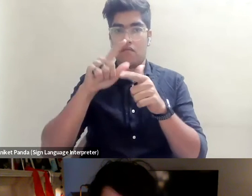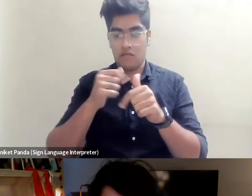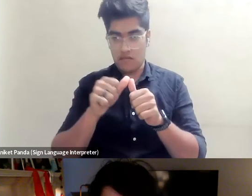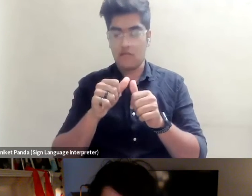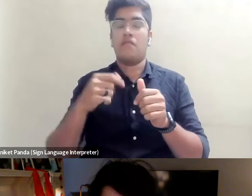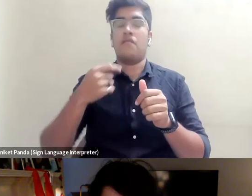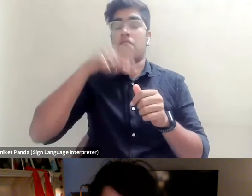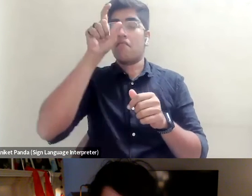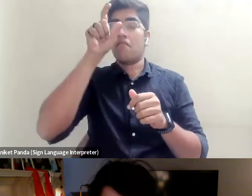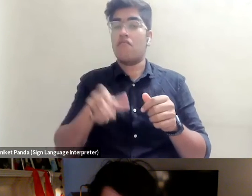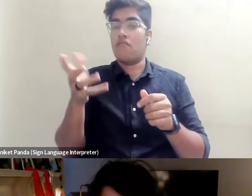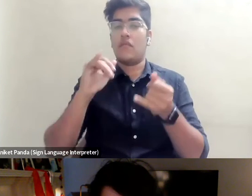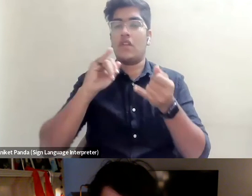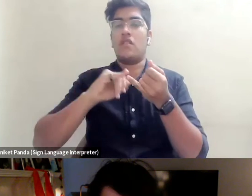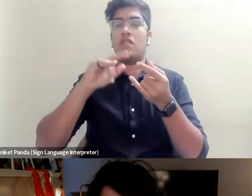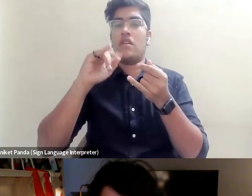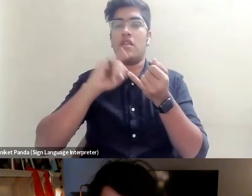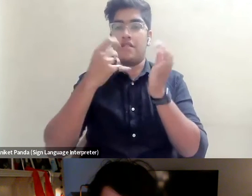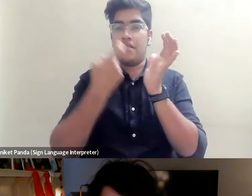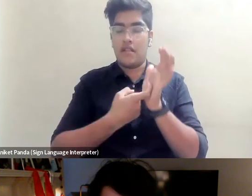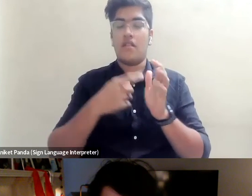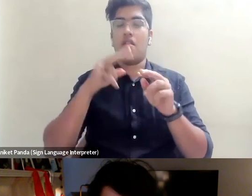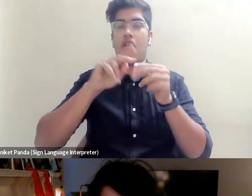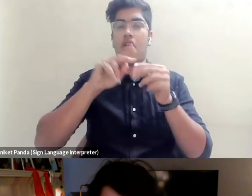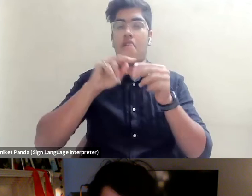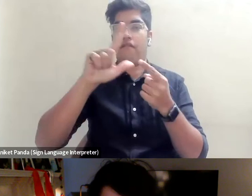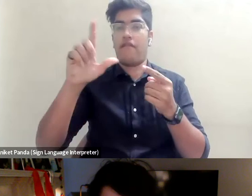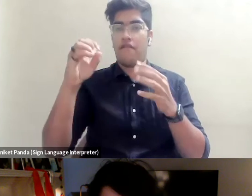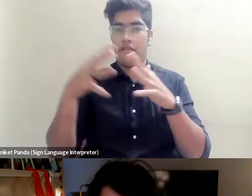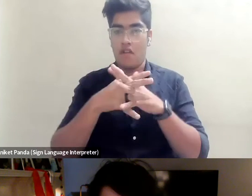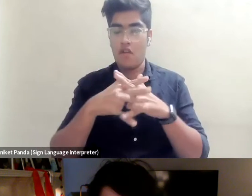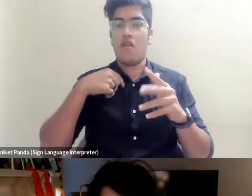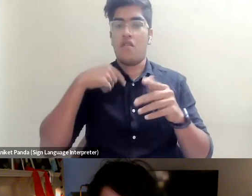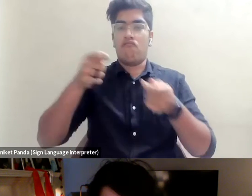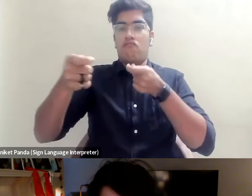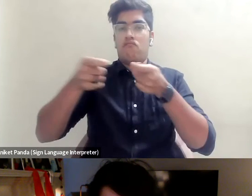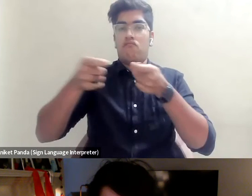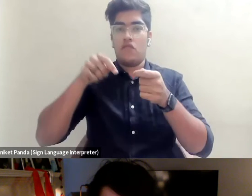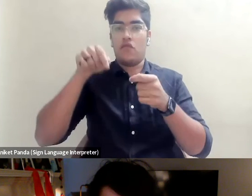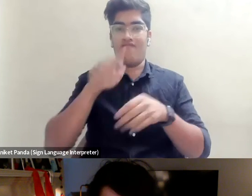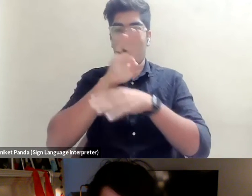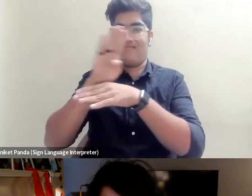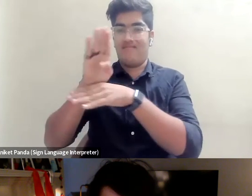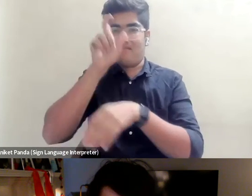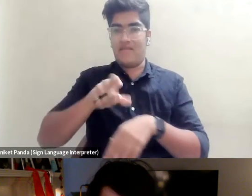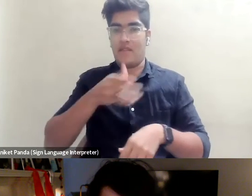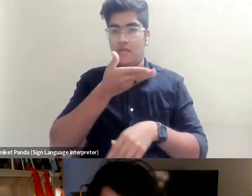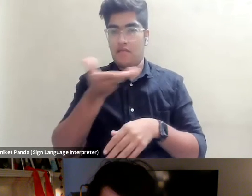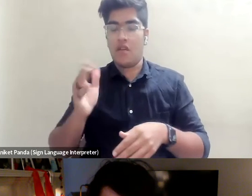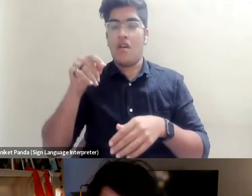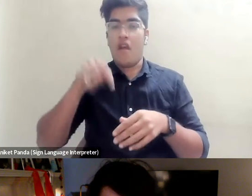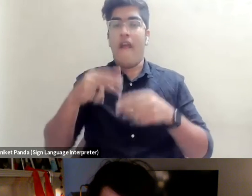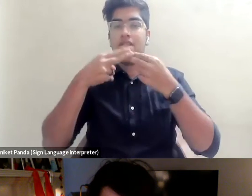be moderating the panel discussion later today, which will form the final agenda item of this 4-day open